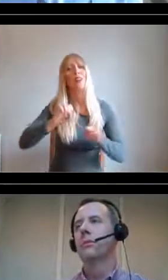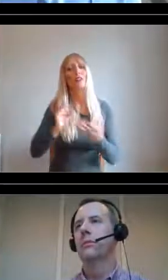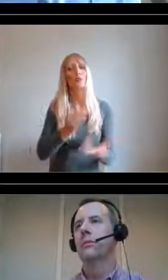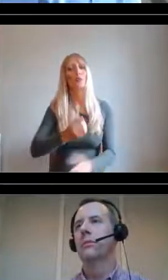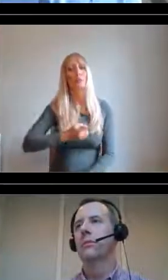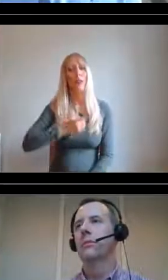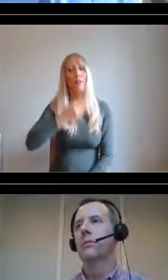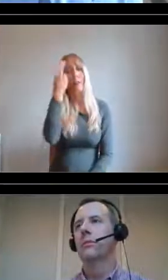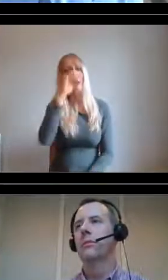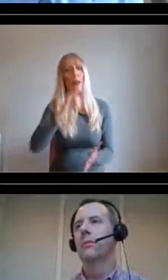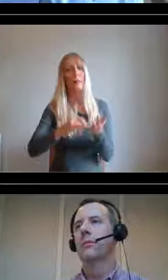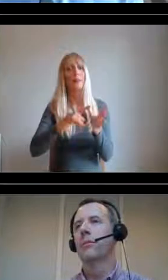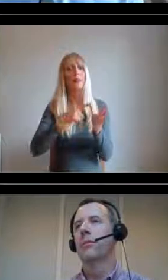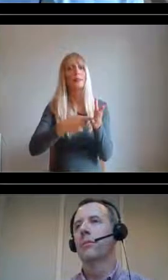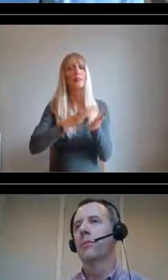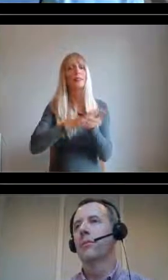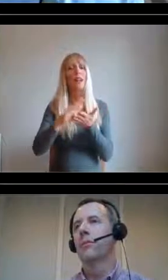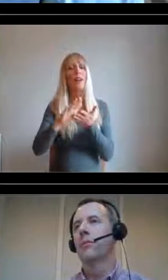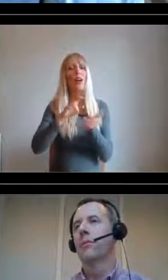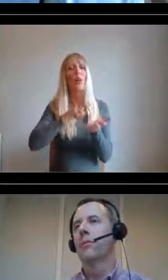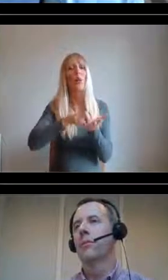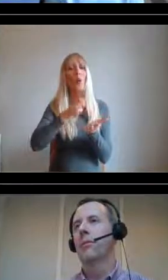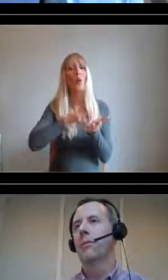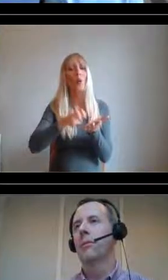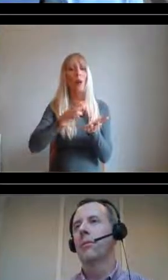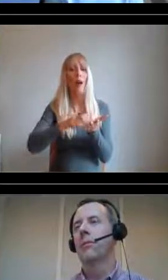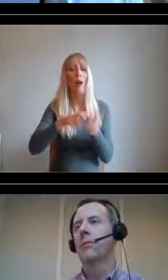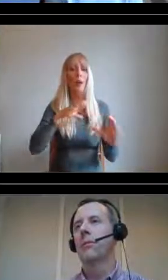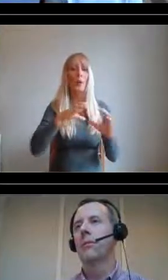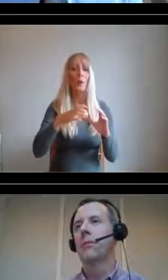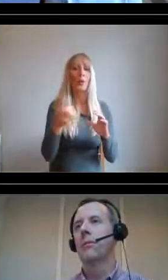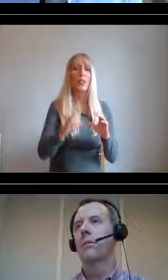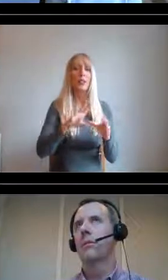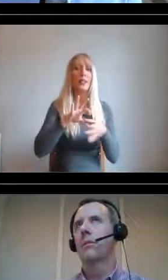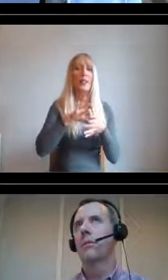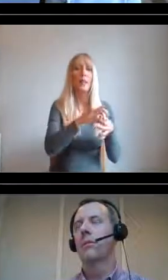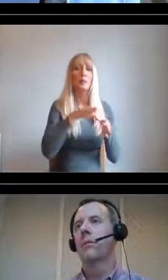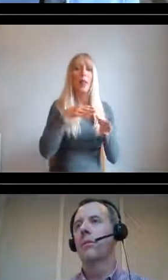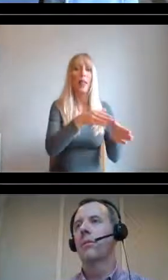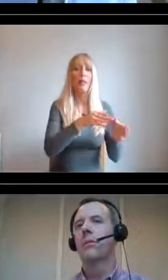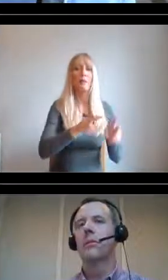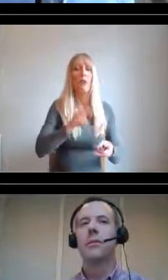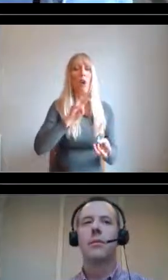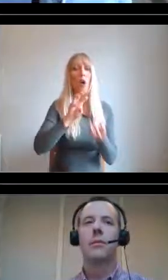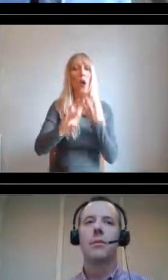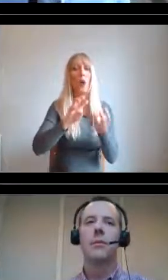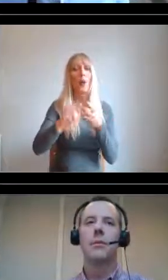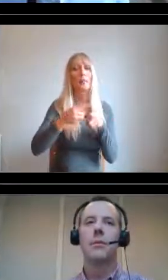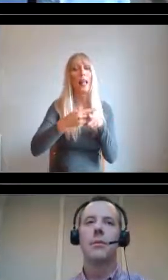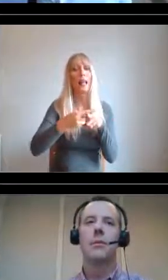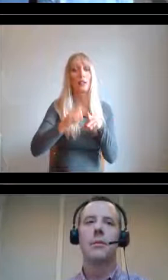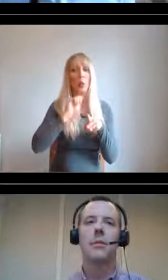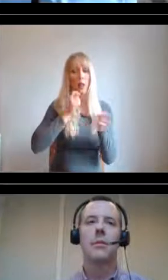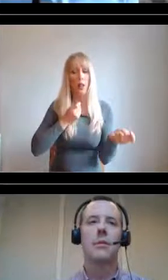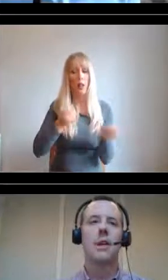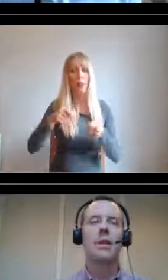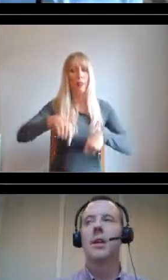name's Sarah Walker. I'm the Communications and Engagement Lead for Highways England, and I'm going to be moderating today's session.